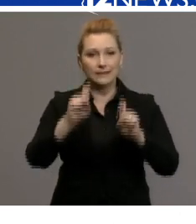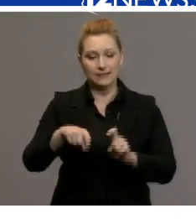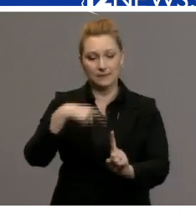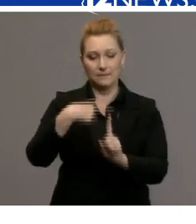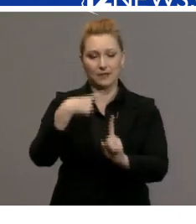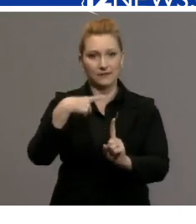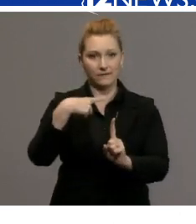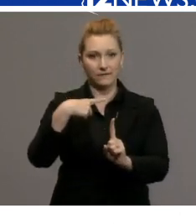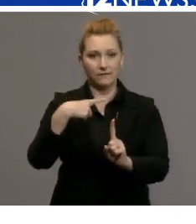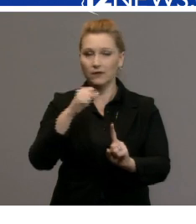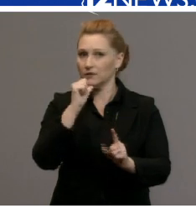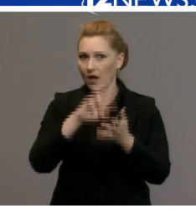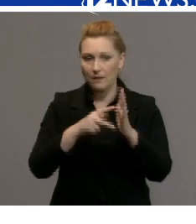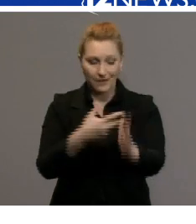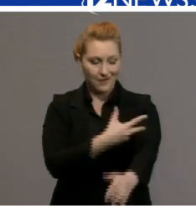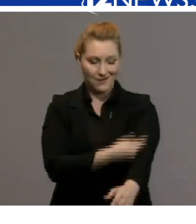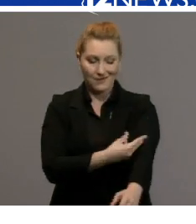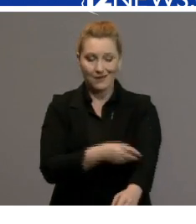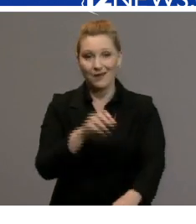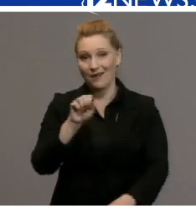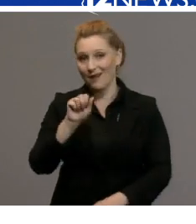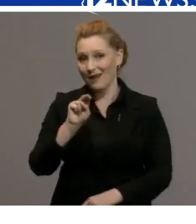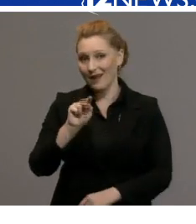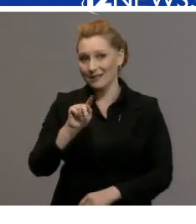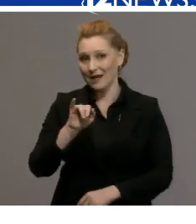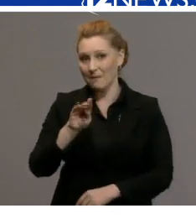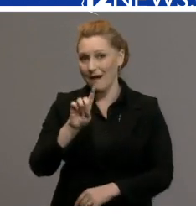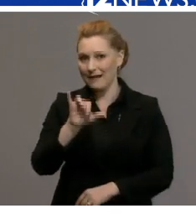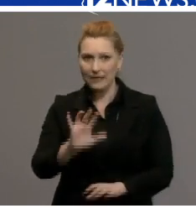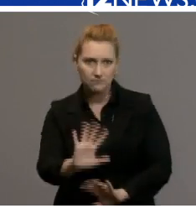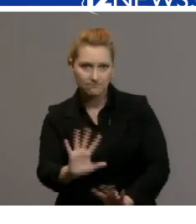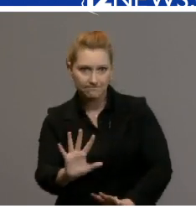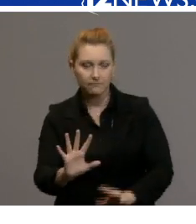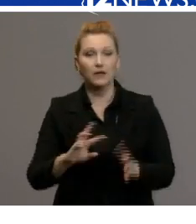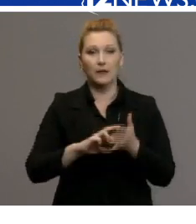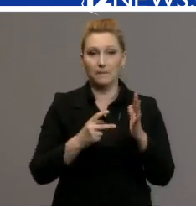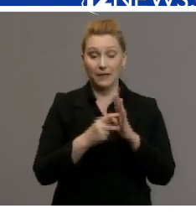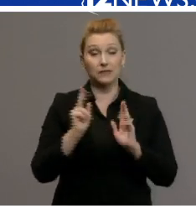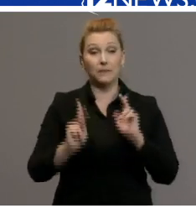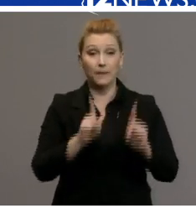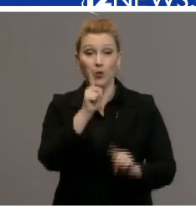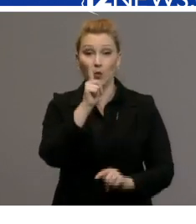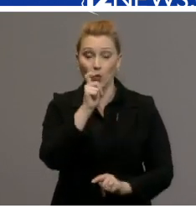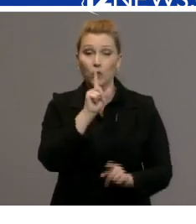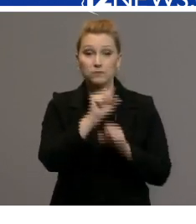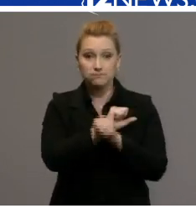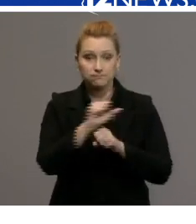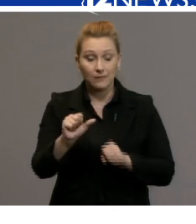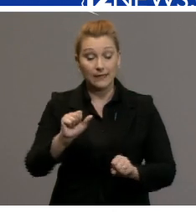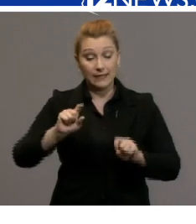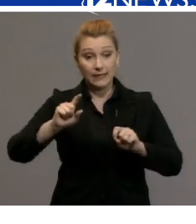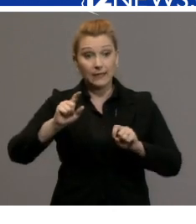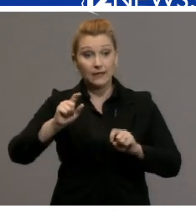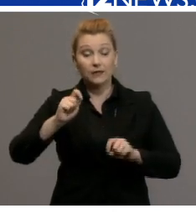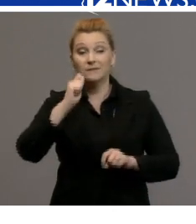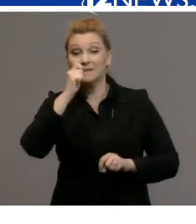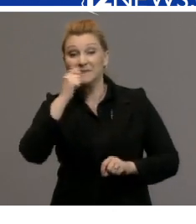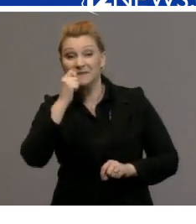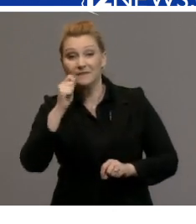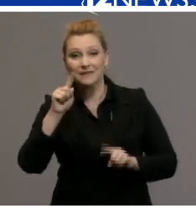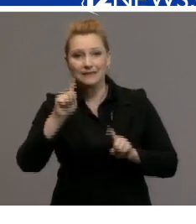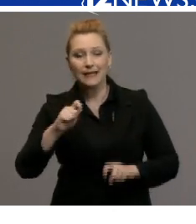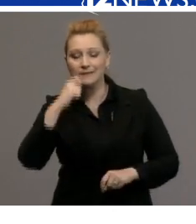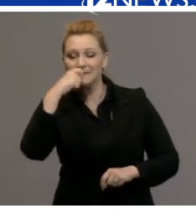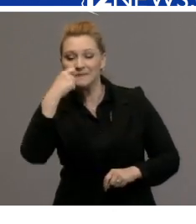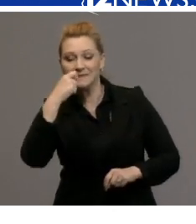in here, no serology tests. These are all diagnostic tests. The blue